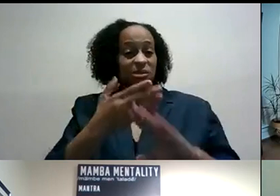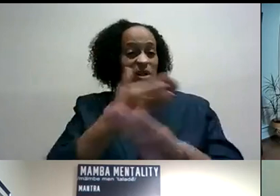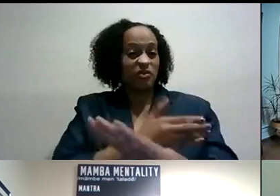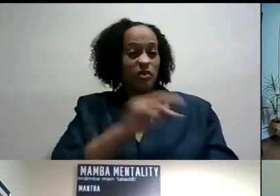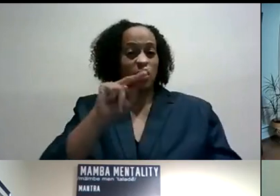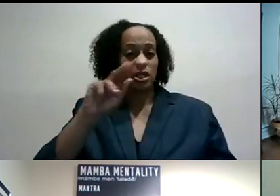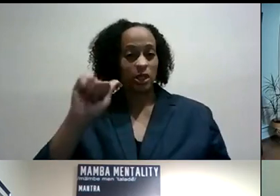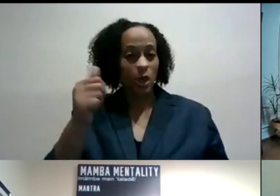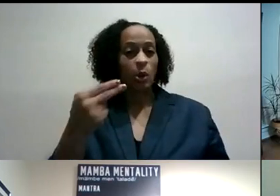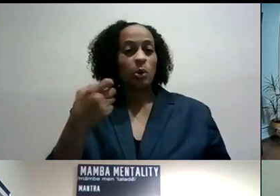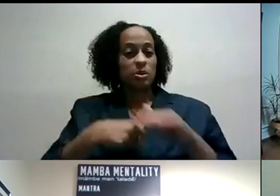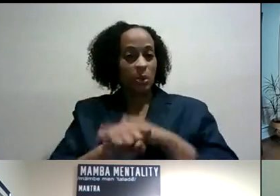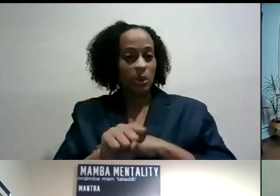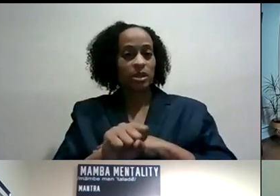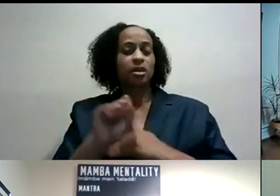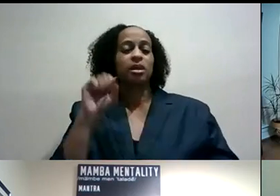born. So